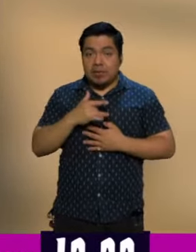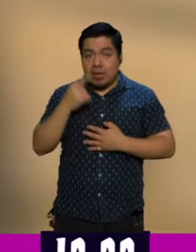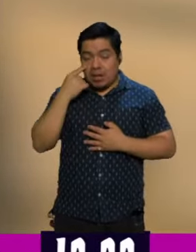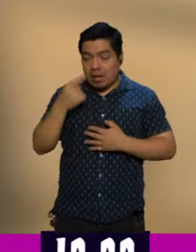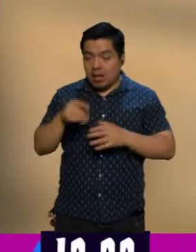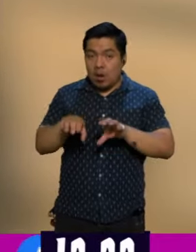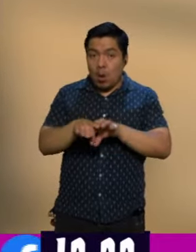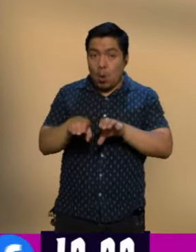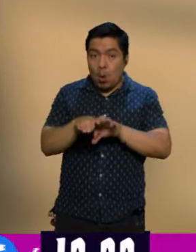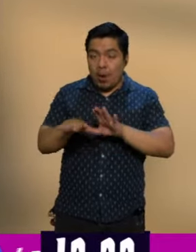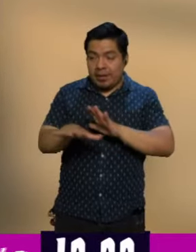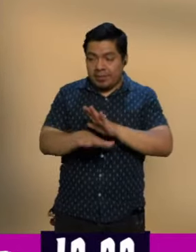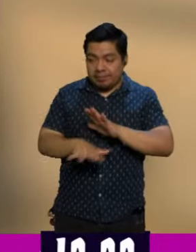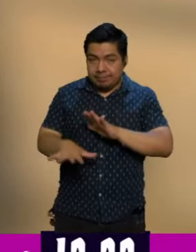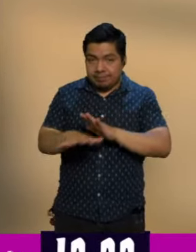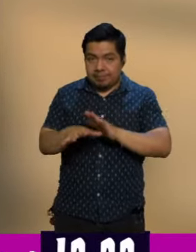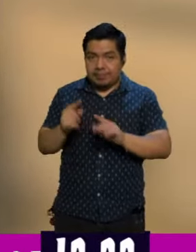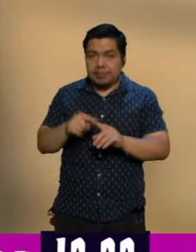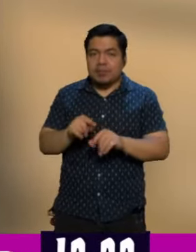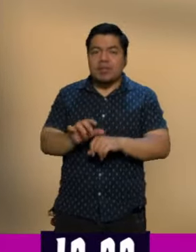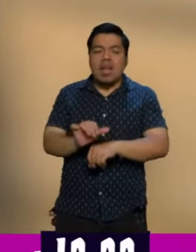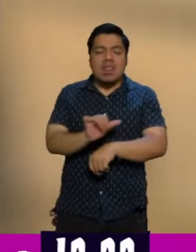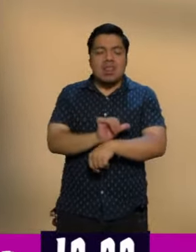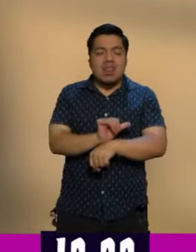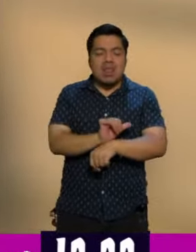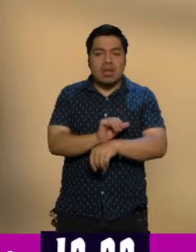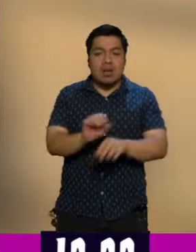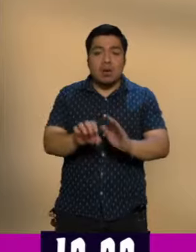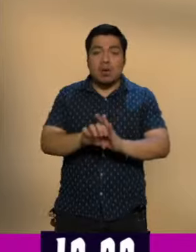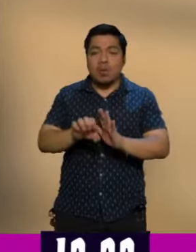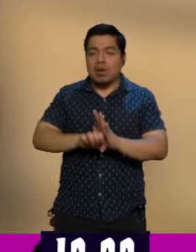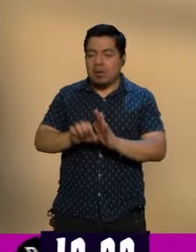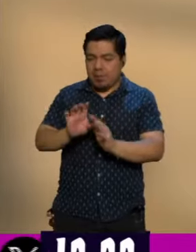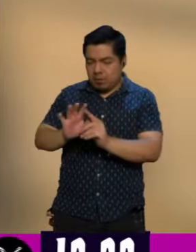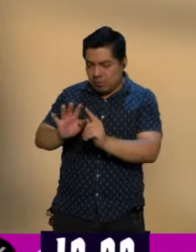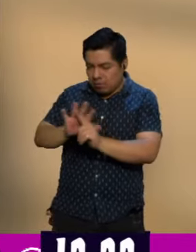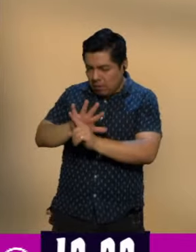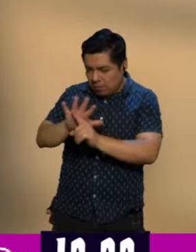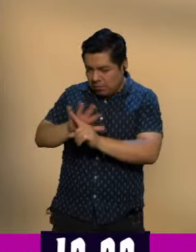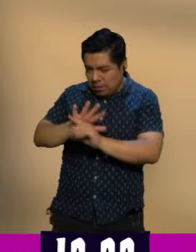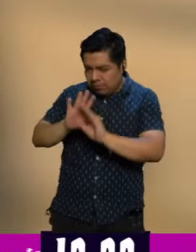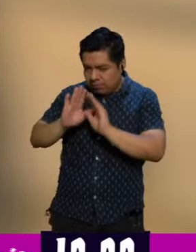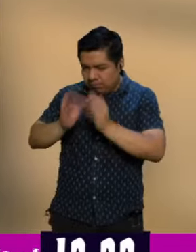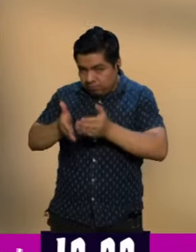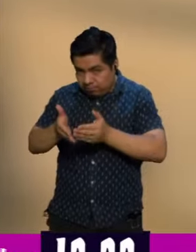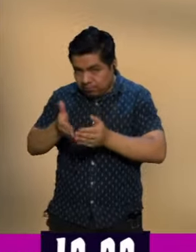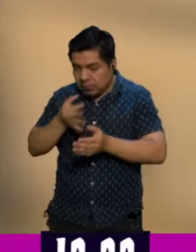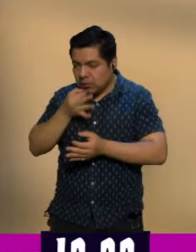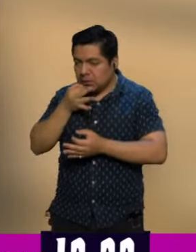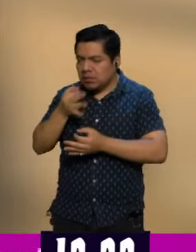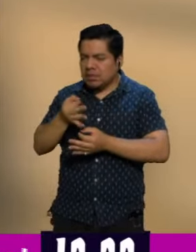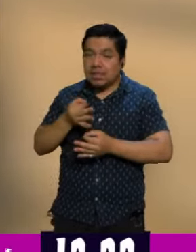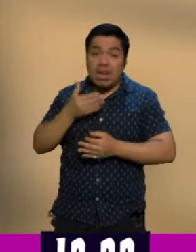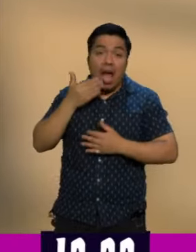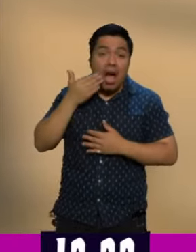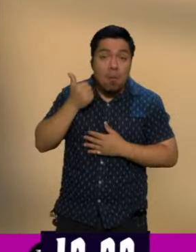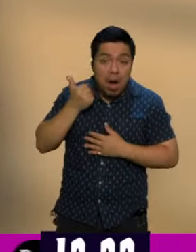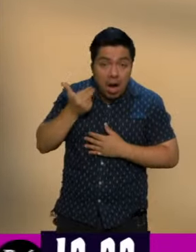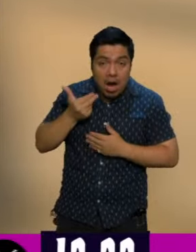the areas that you would use as an actor, which is seduction, trying to be charming,